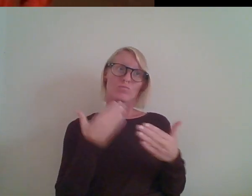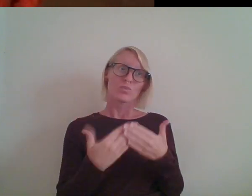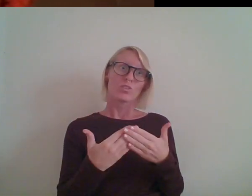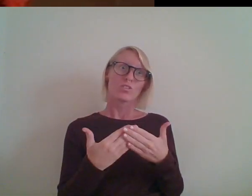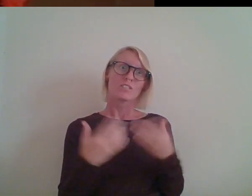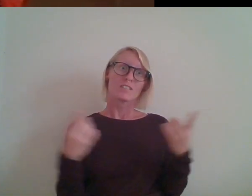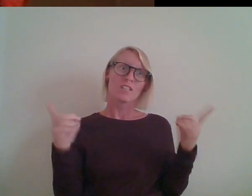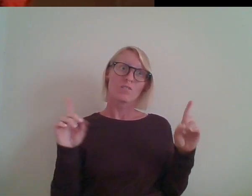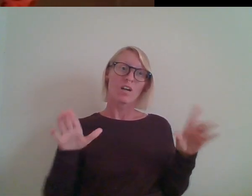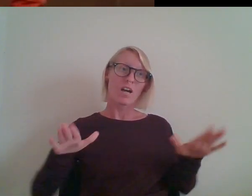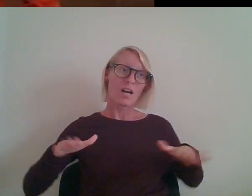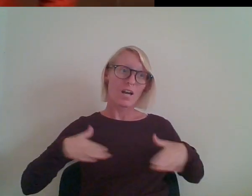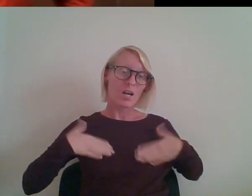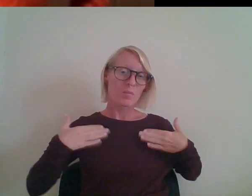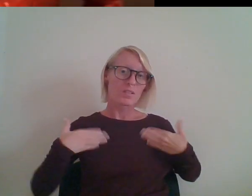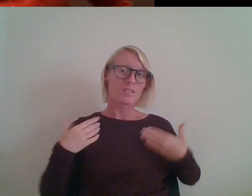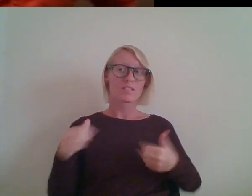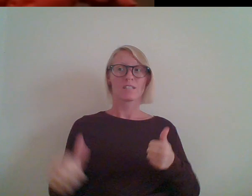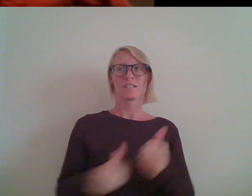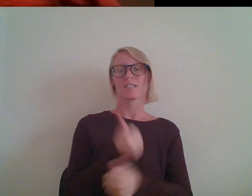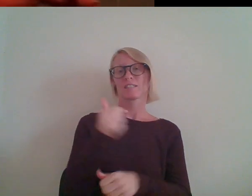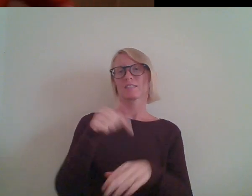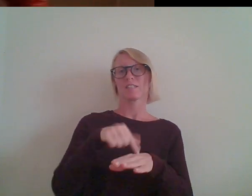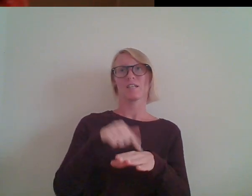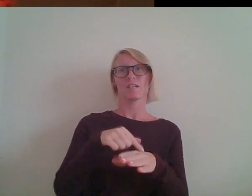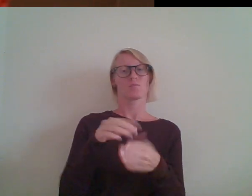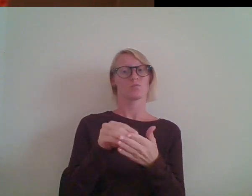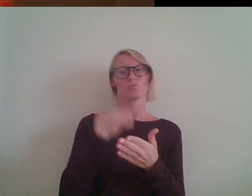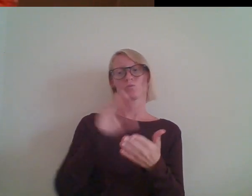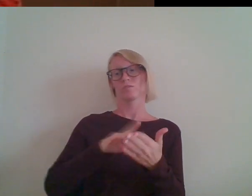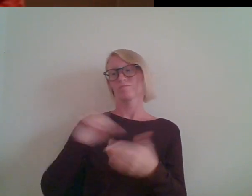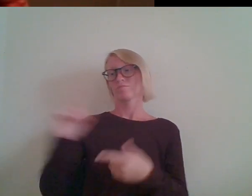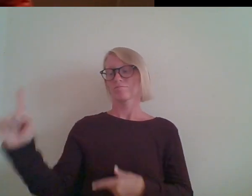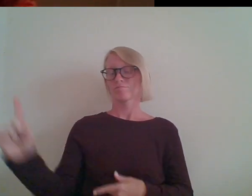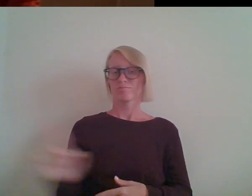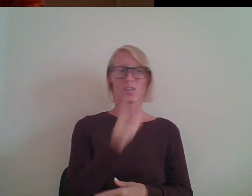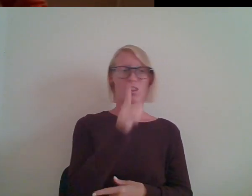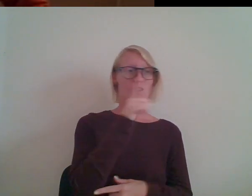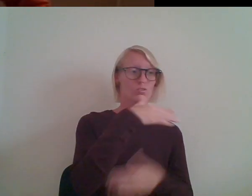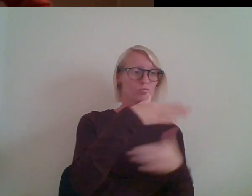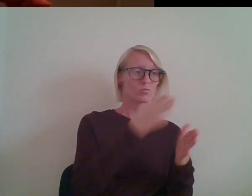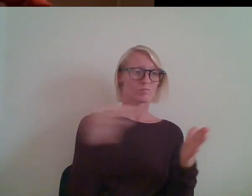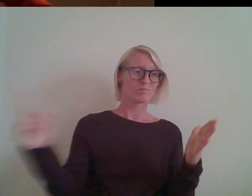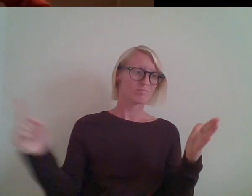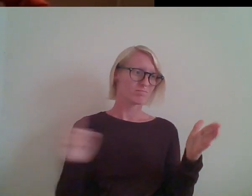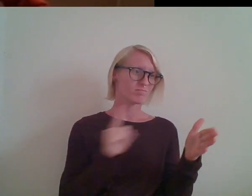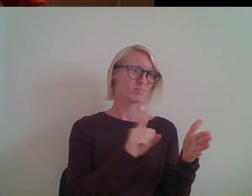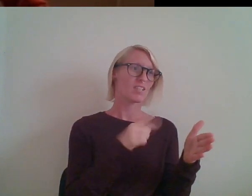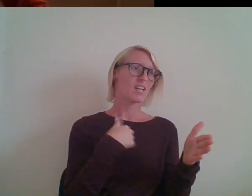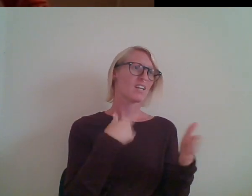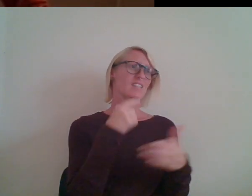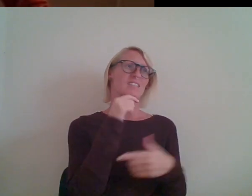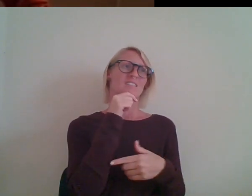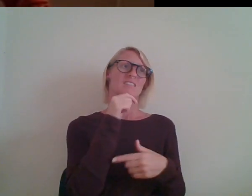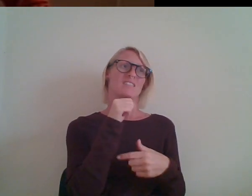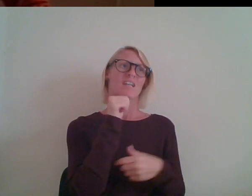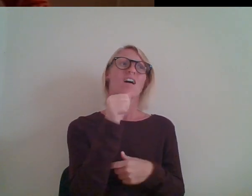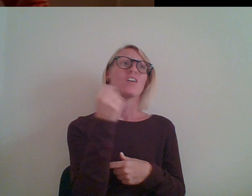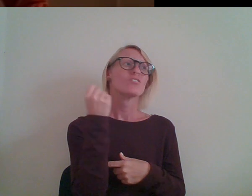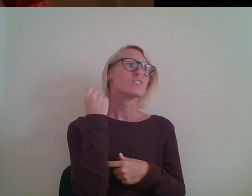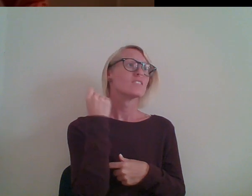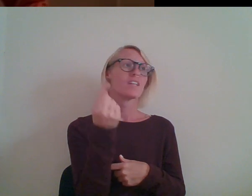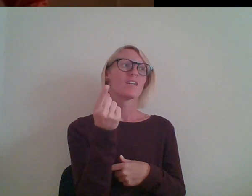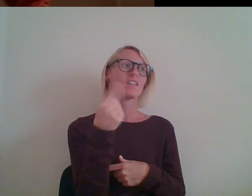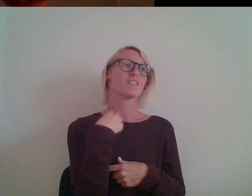student comes up in the lunchroom, where I always try to have my lunch, and says, Marty, I didn't quite understand this. Can you give me another example? I love